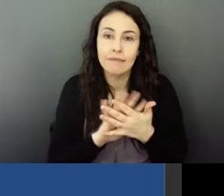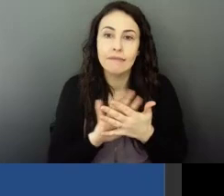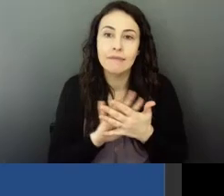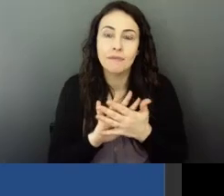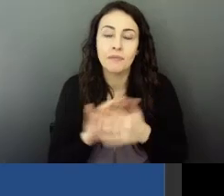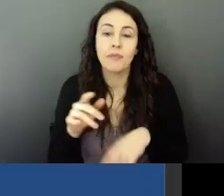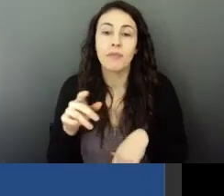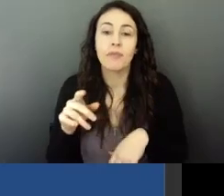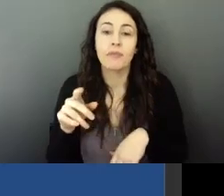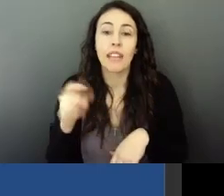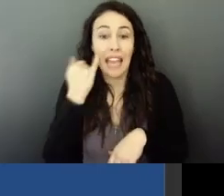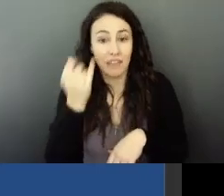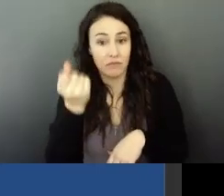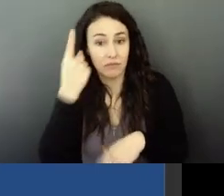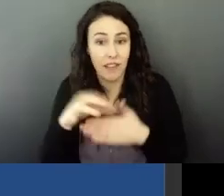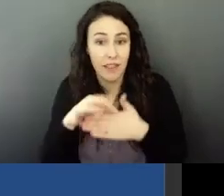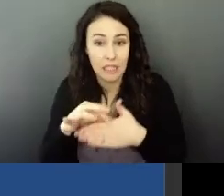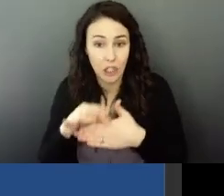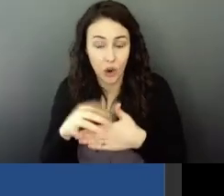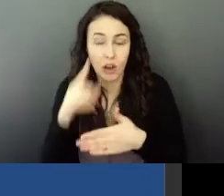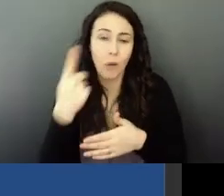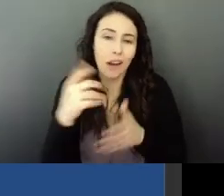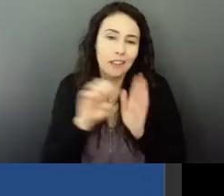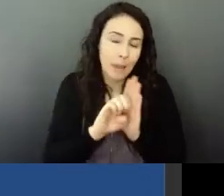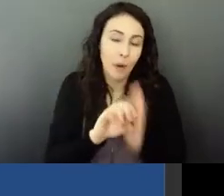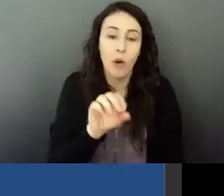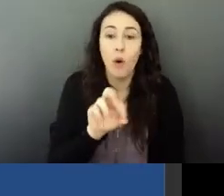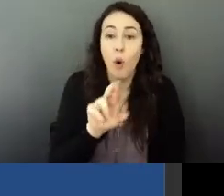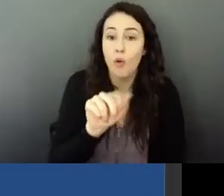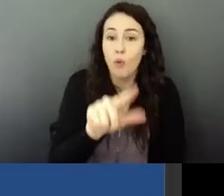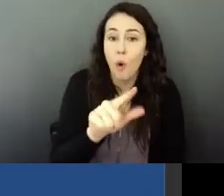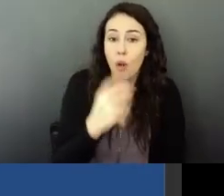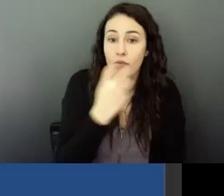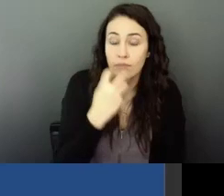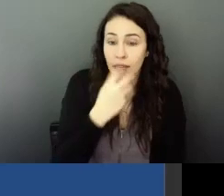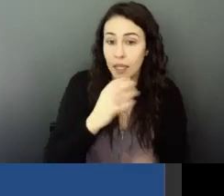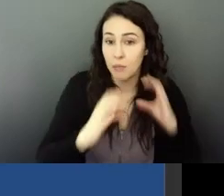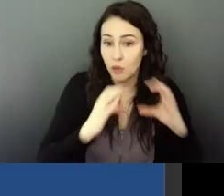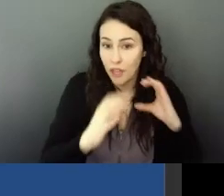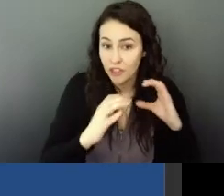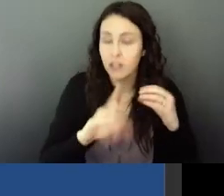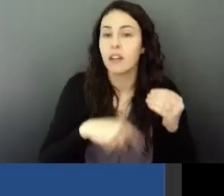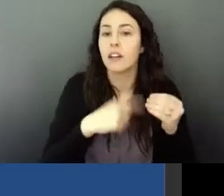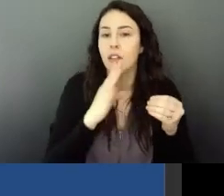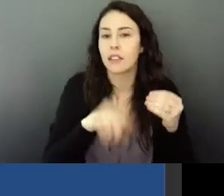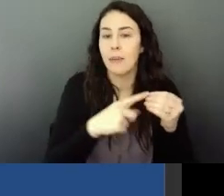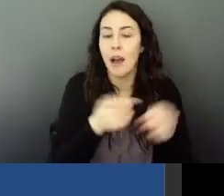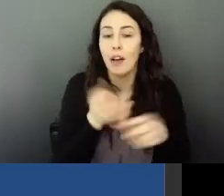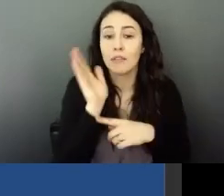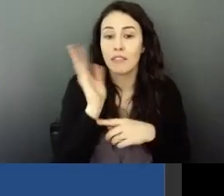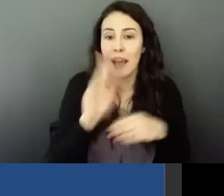One example is for oral communication. It talks about presentation about Lincoln, and in